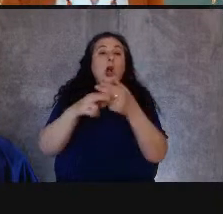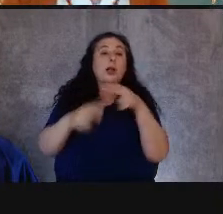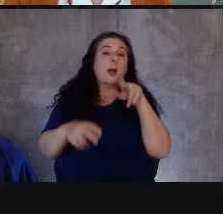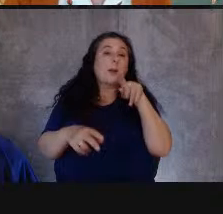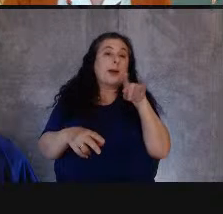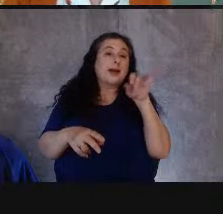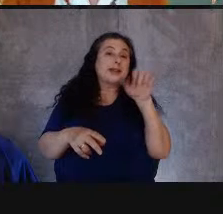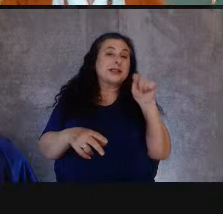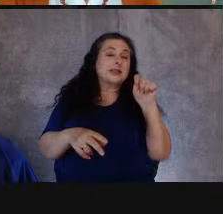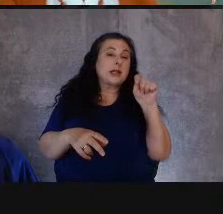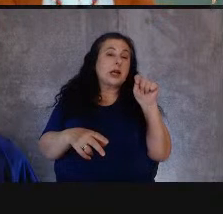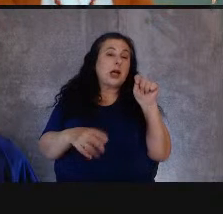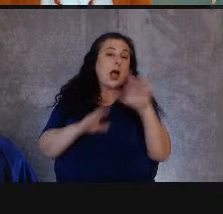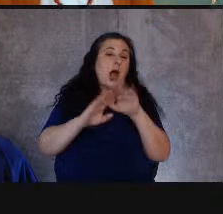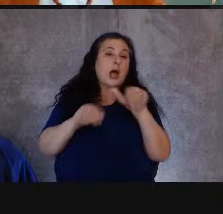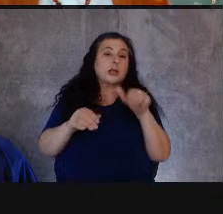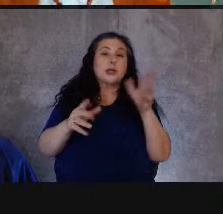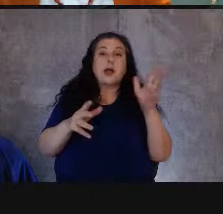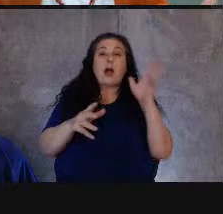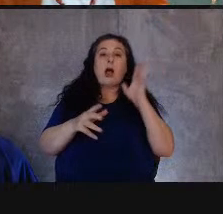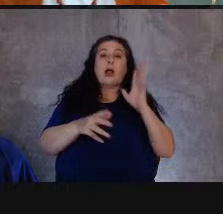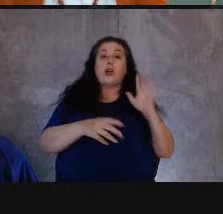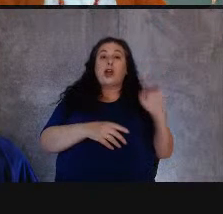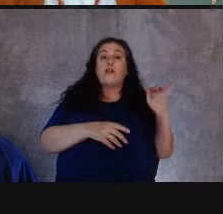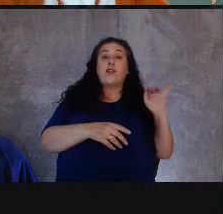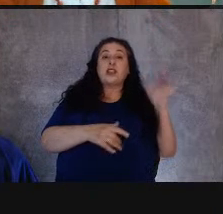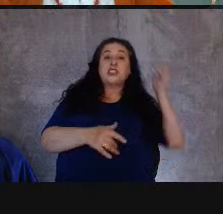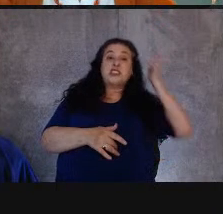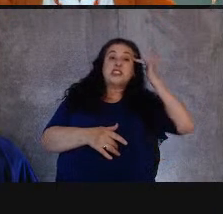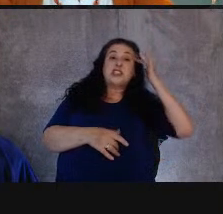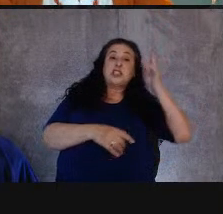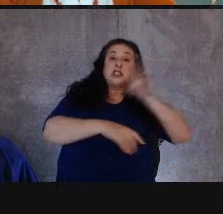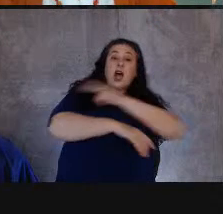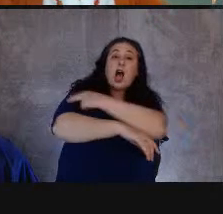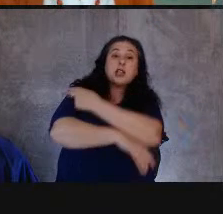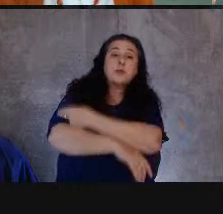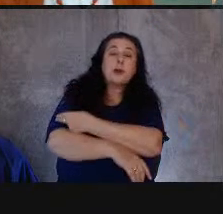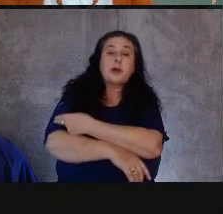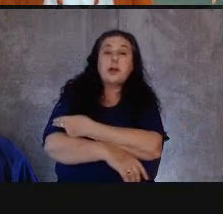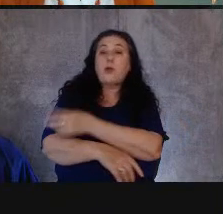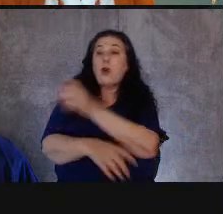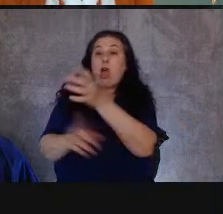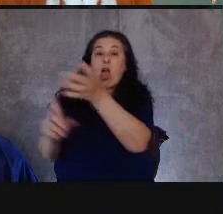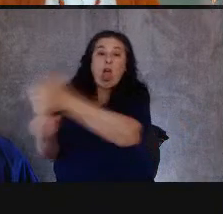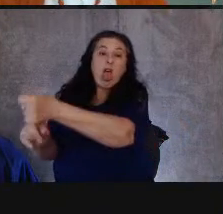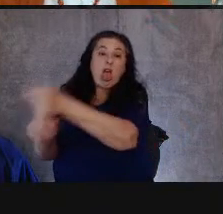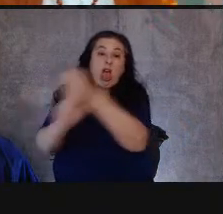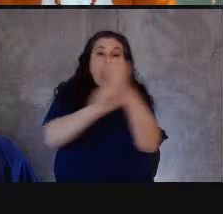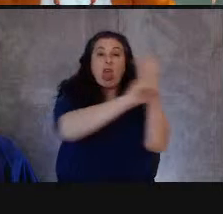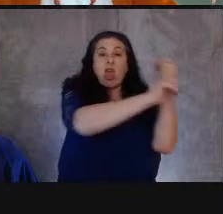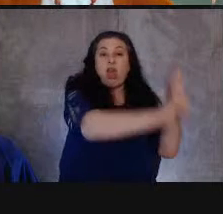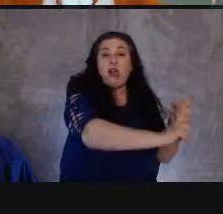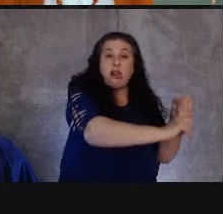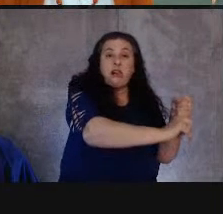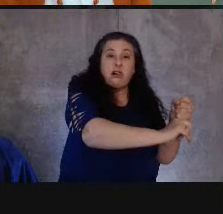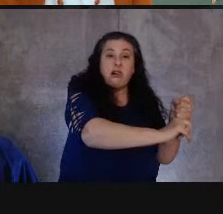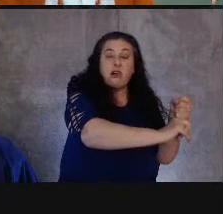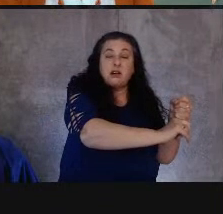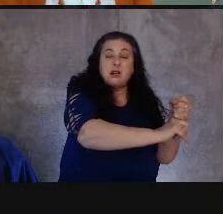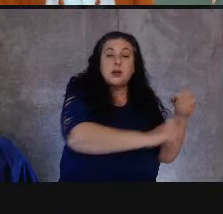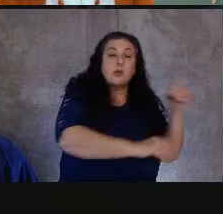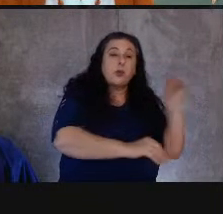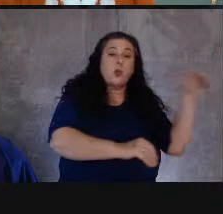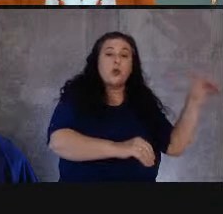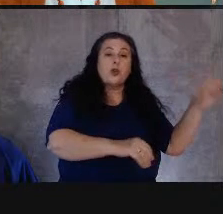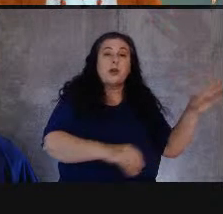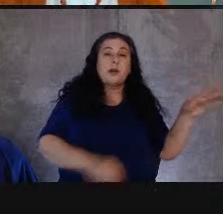an infectious disease hospital. But people were literally forcibly, at times, removed